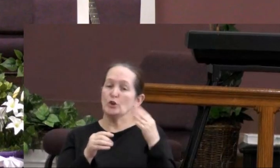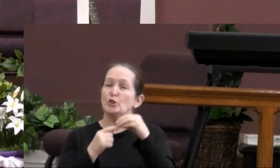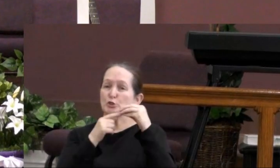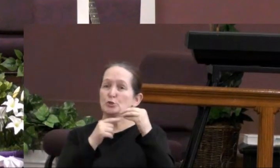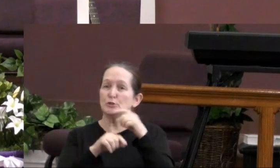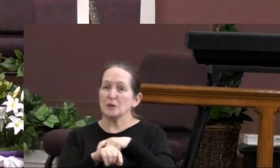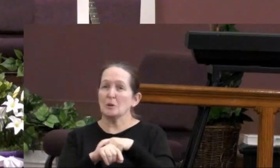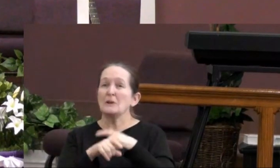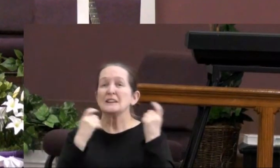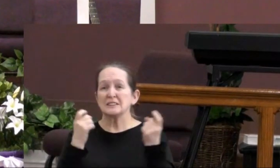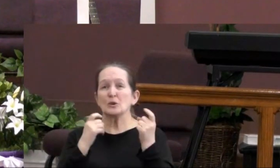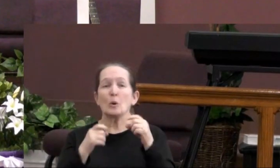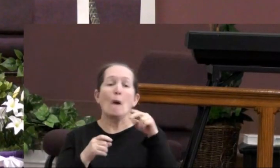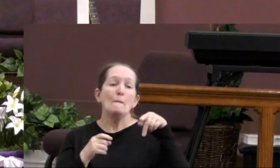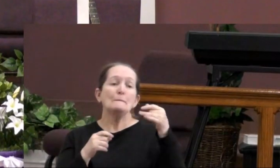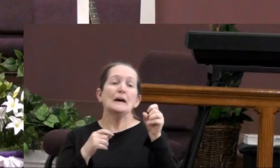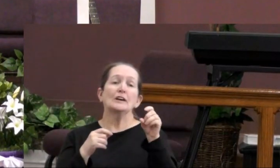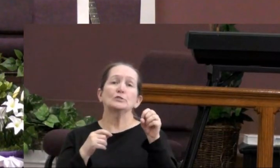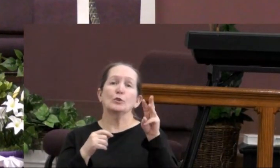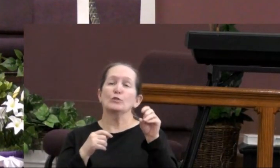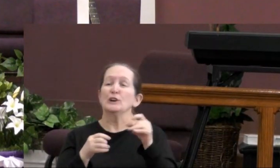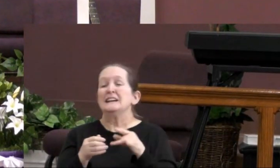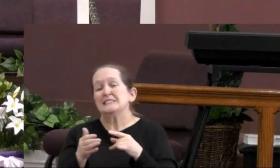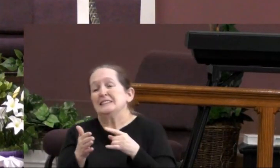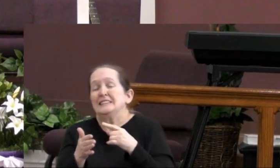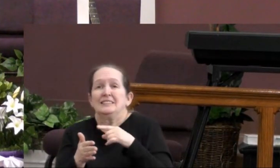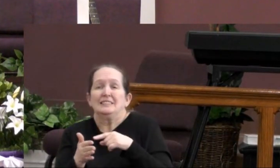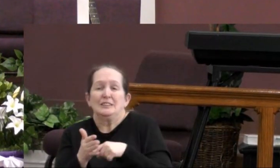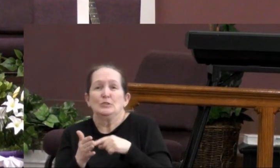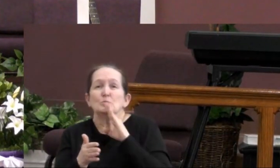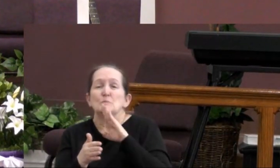would be the last time he would celebrate with his disciples,